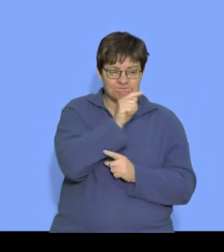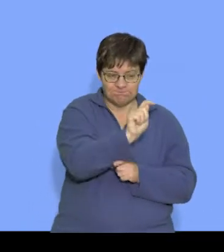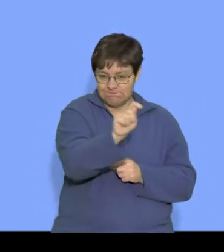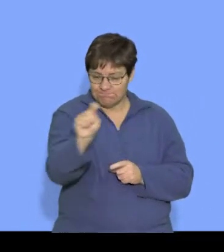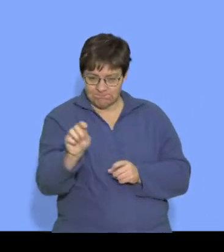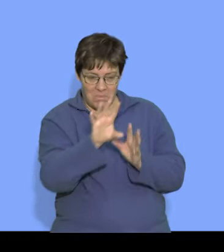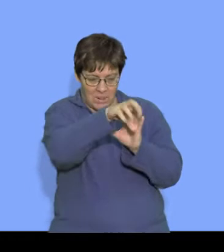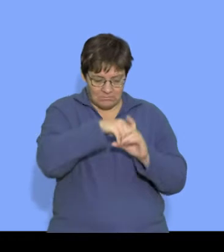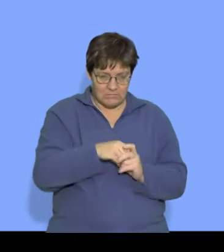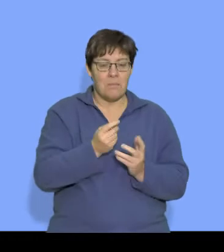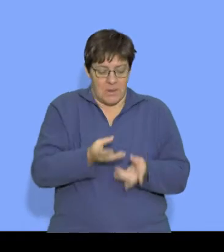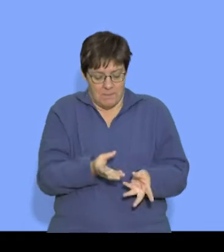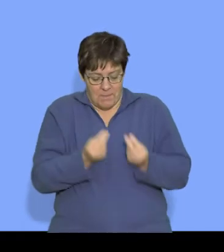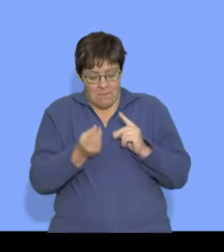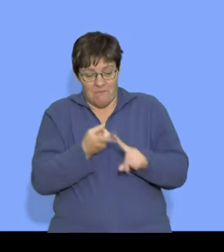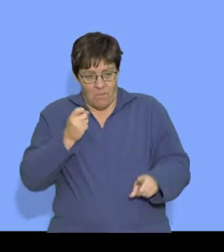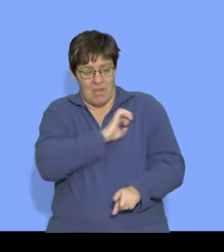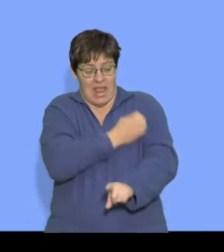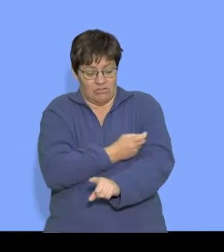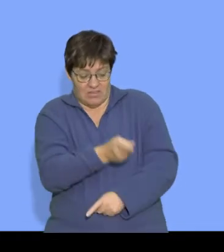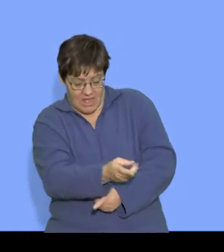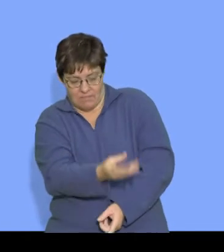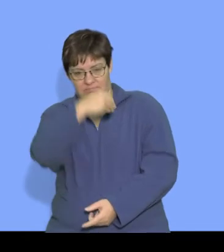use other organisms for their energy requirements.